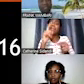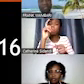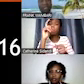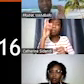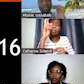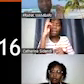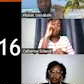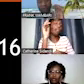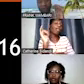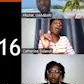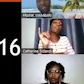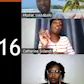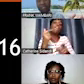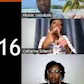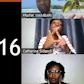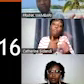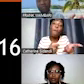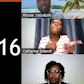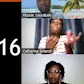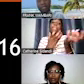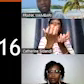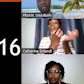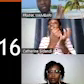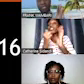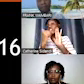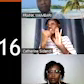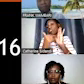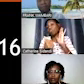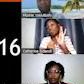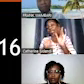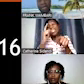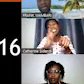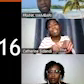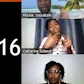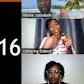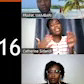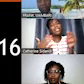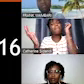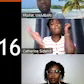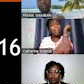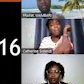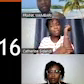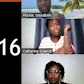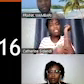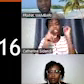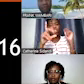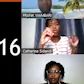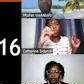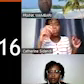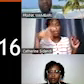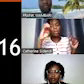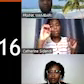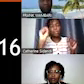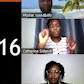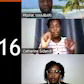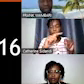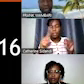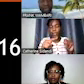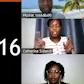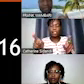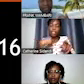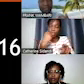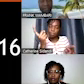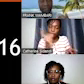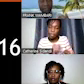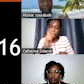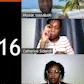that from the business perspective, when things are bad, according to George Lopez, it is time to reinvent. And